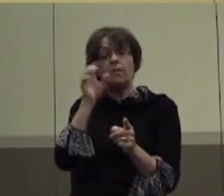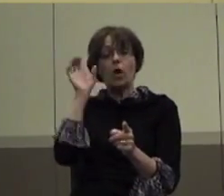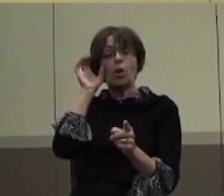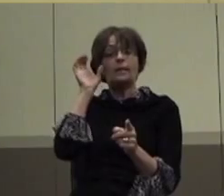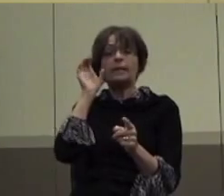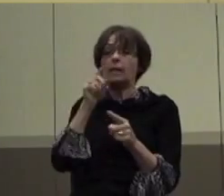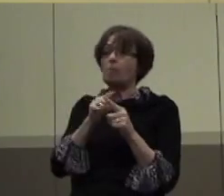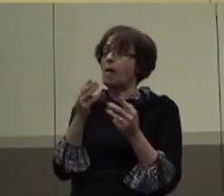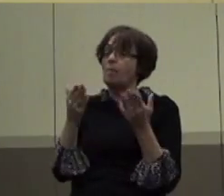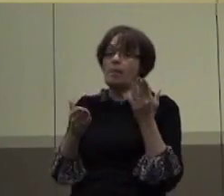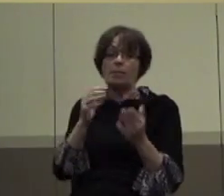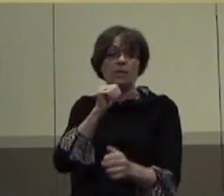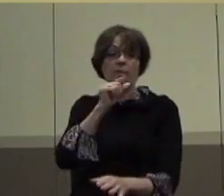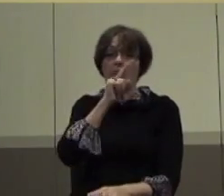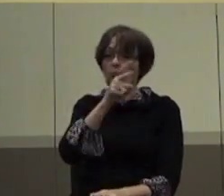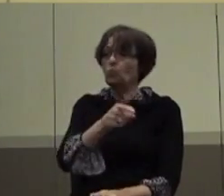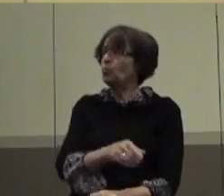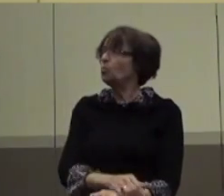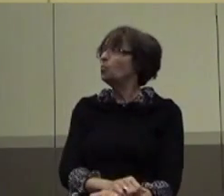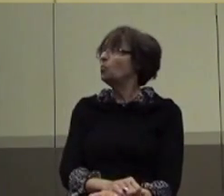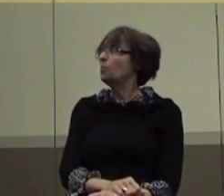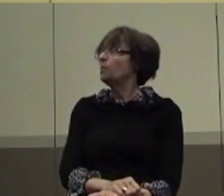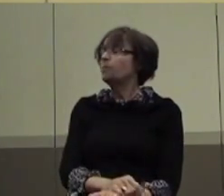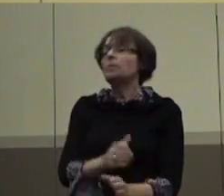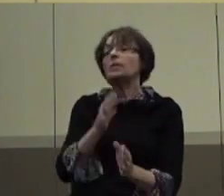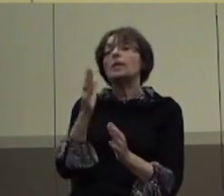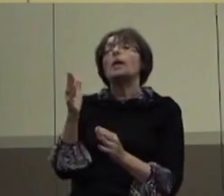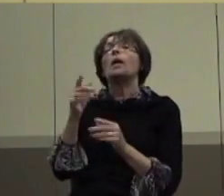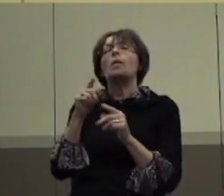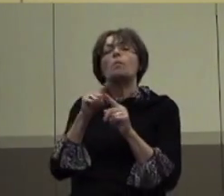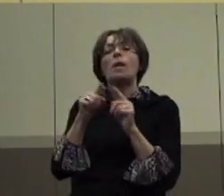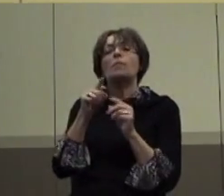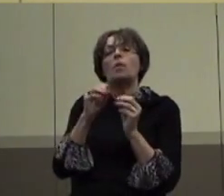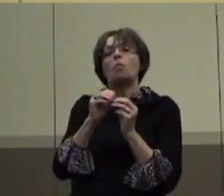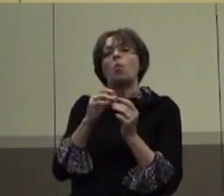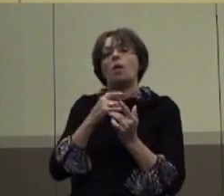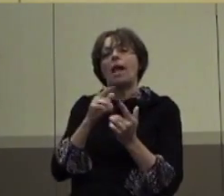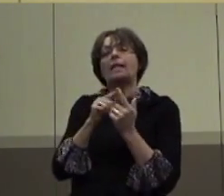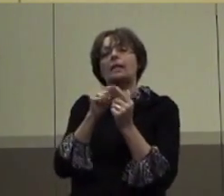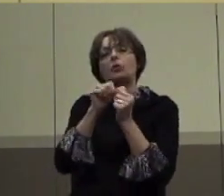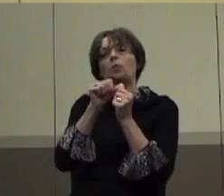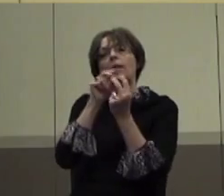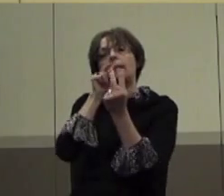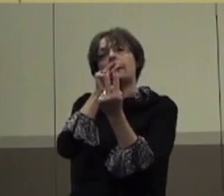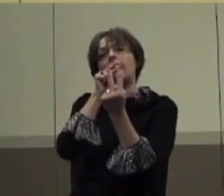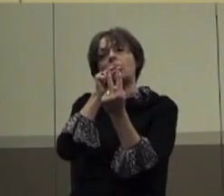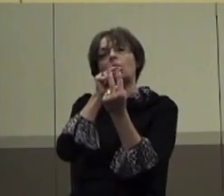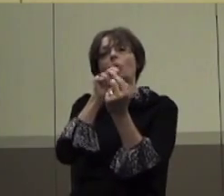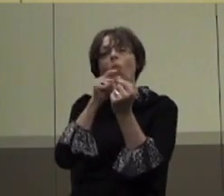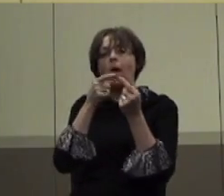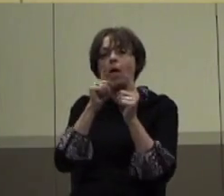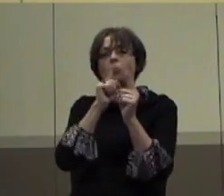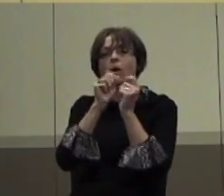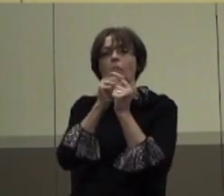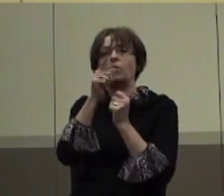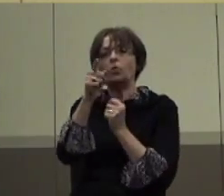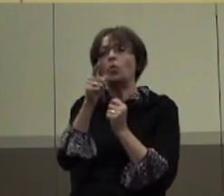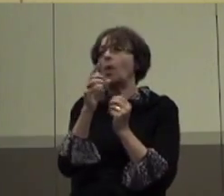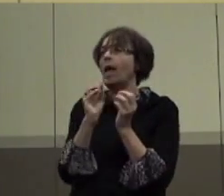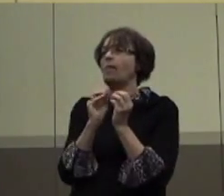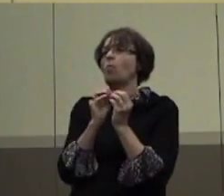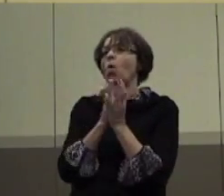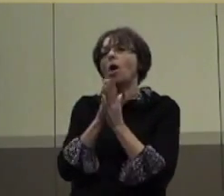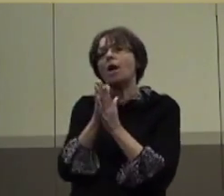may not be true at all. Okay? On the other hand, they're more likely to maintain eye contact when they're talking with you and to be